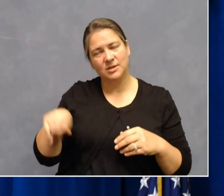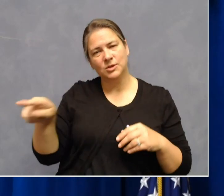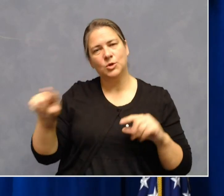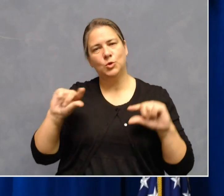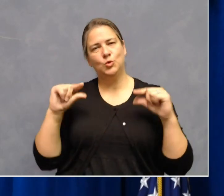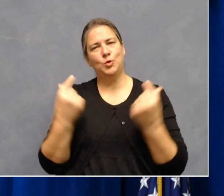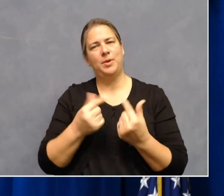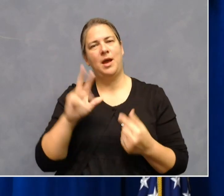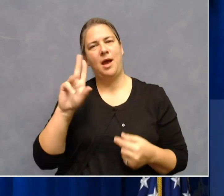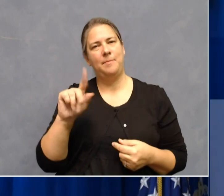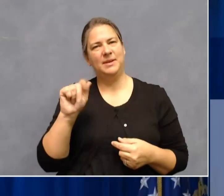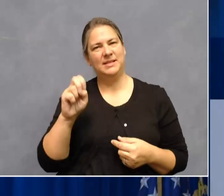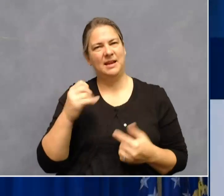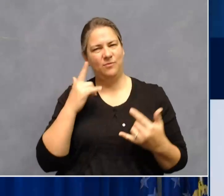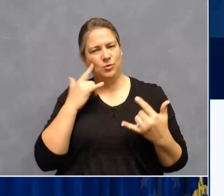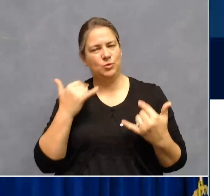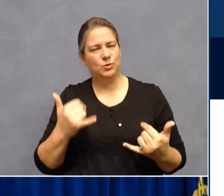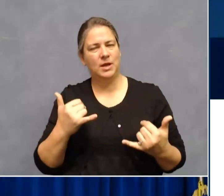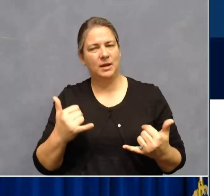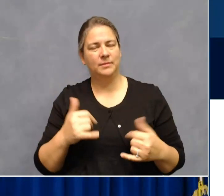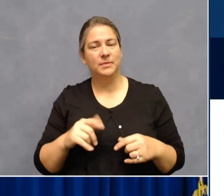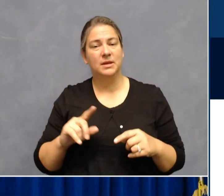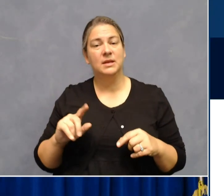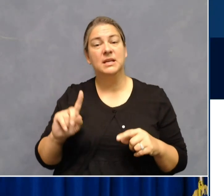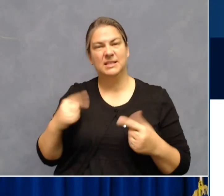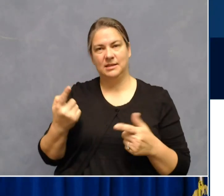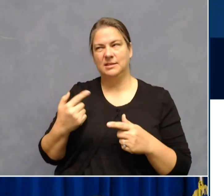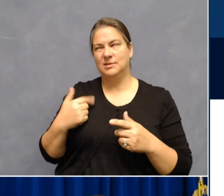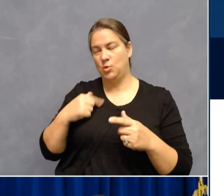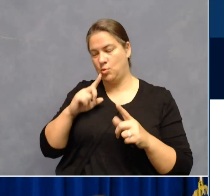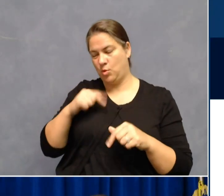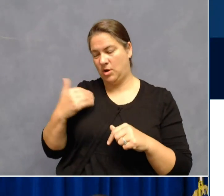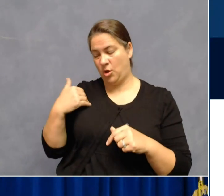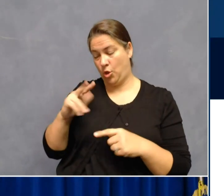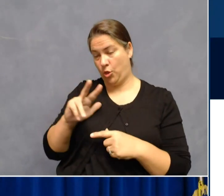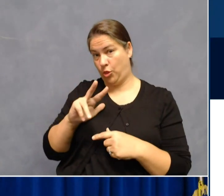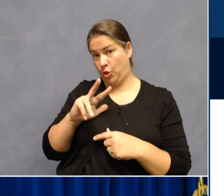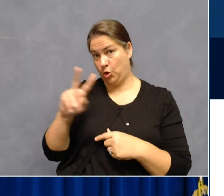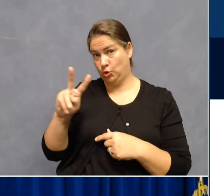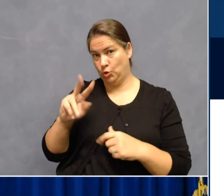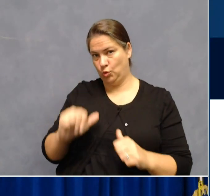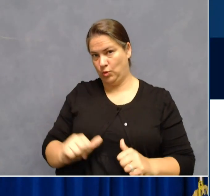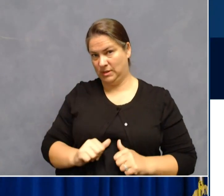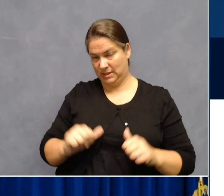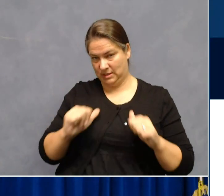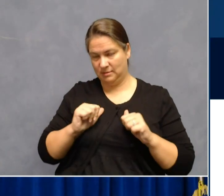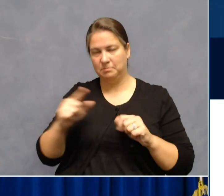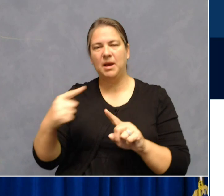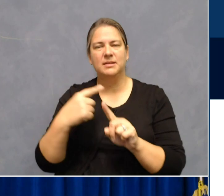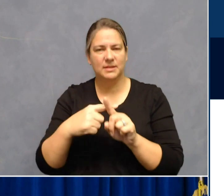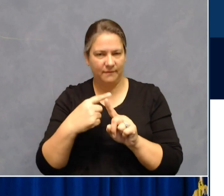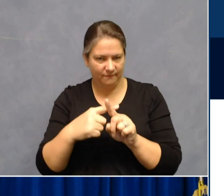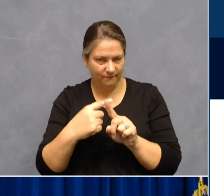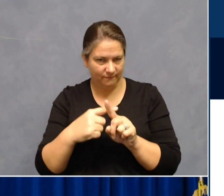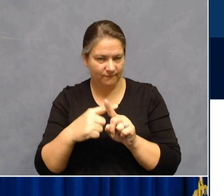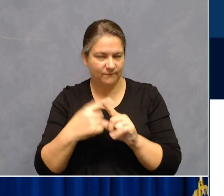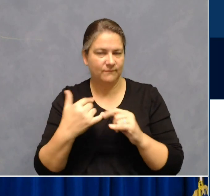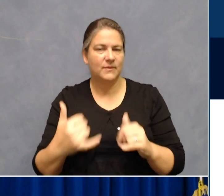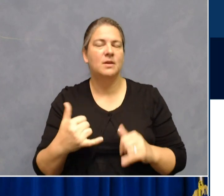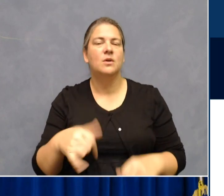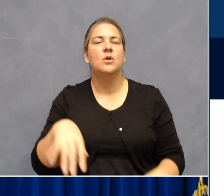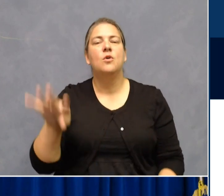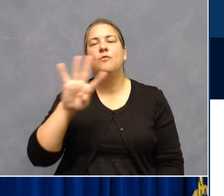today. Since the last time we reported, 32 additional residents have tested positive and 46 additional